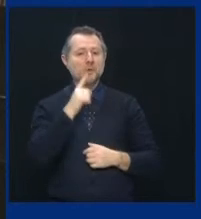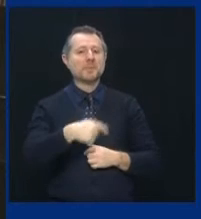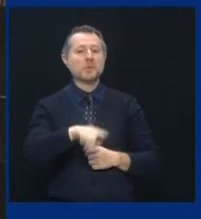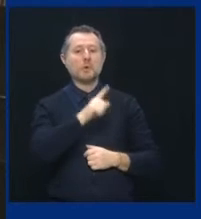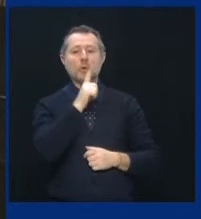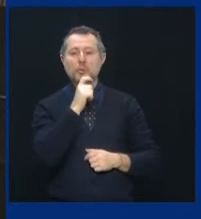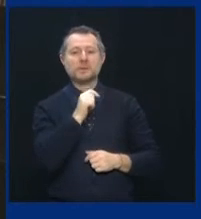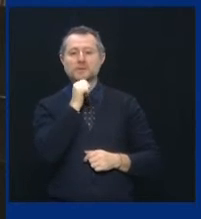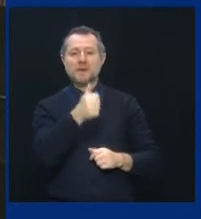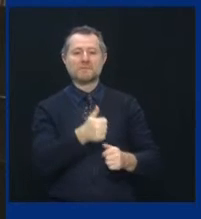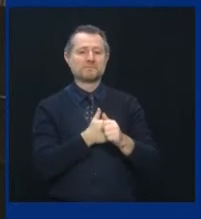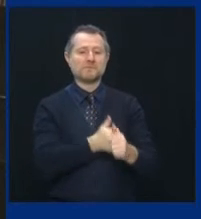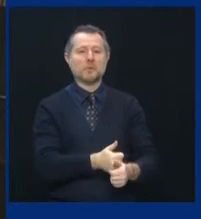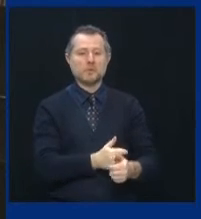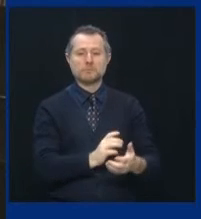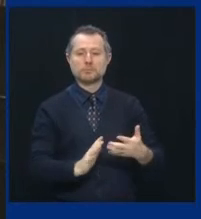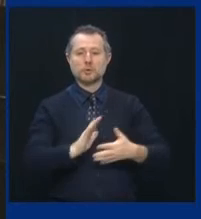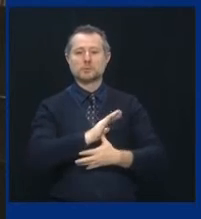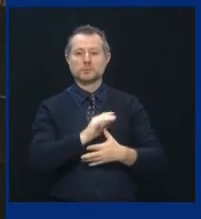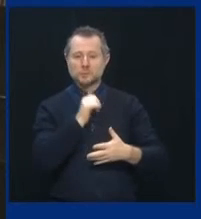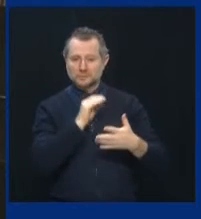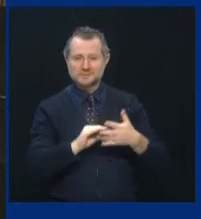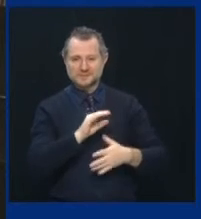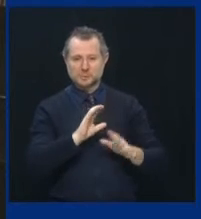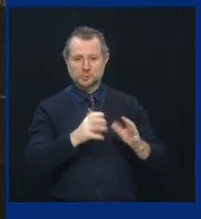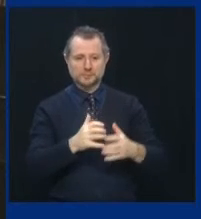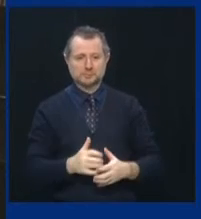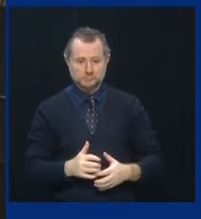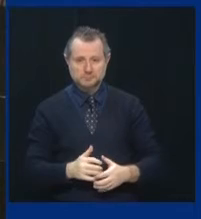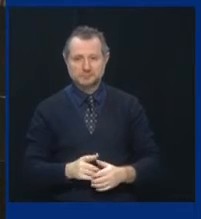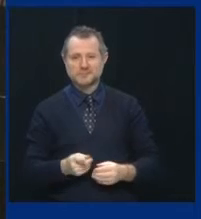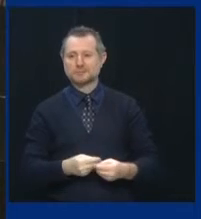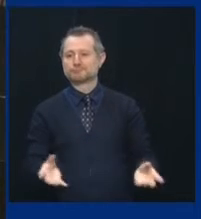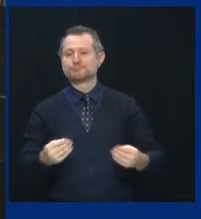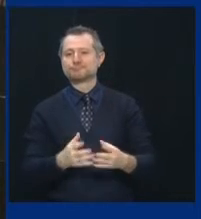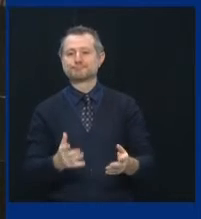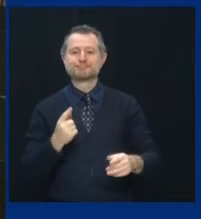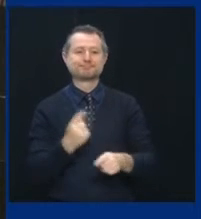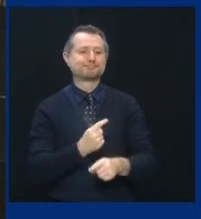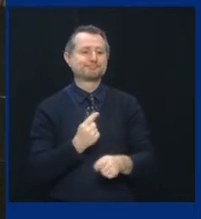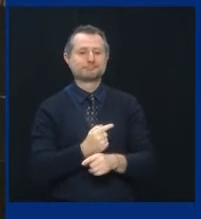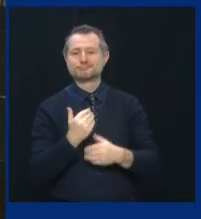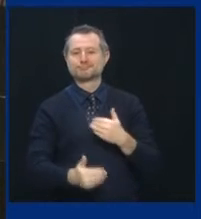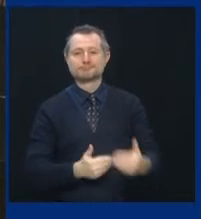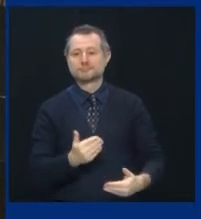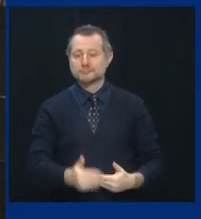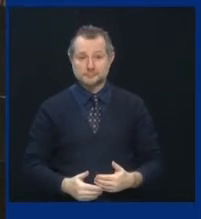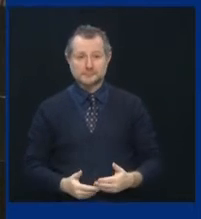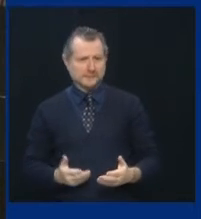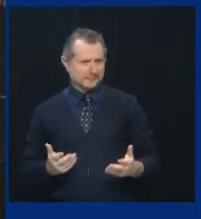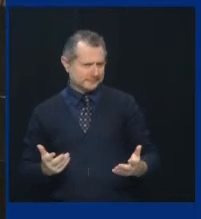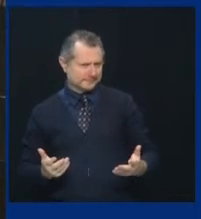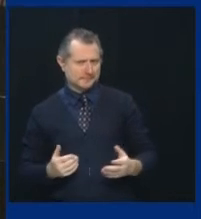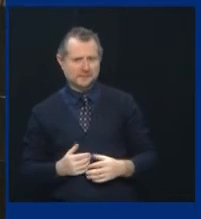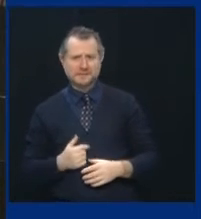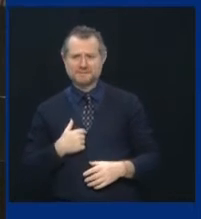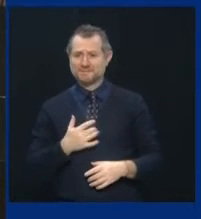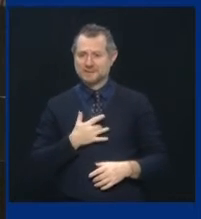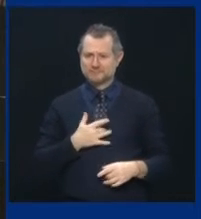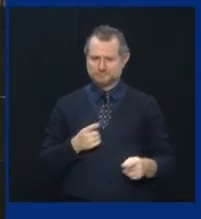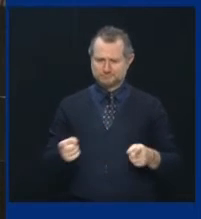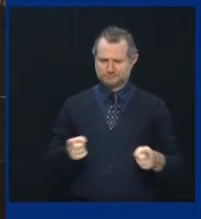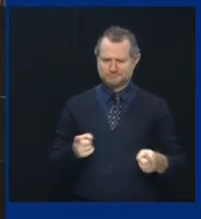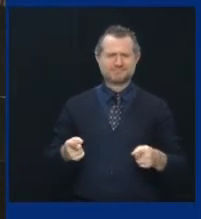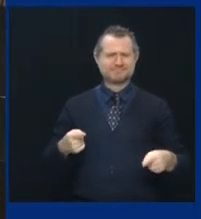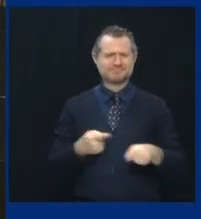up the prioritization or administer to people who aren't supposed to be getting the vaccine right now. Are those competing principles, and is